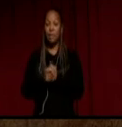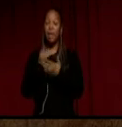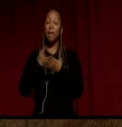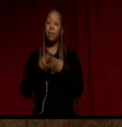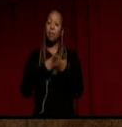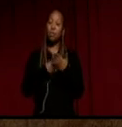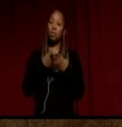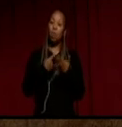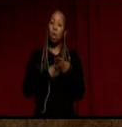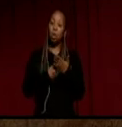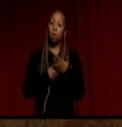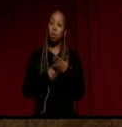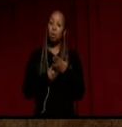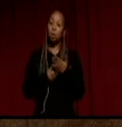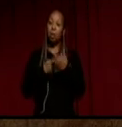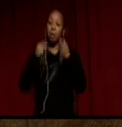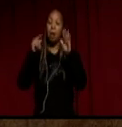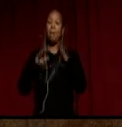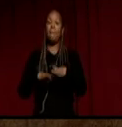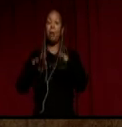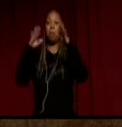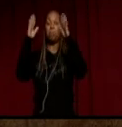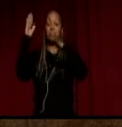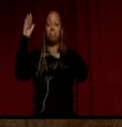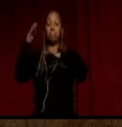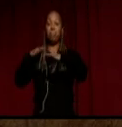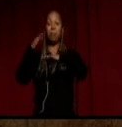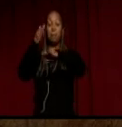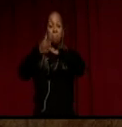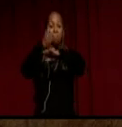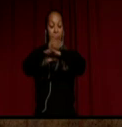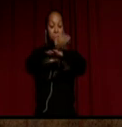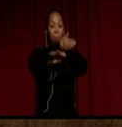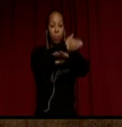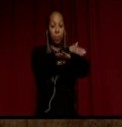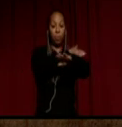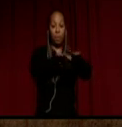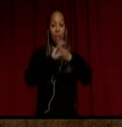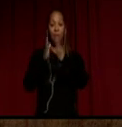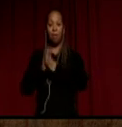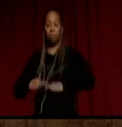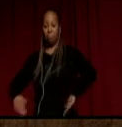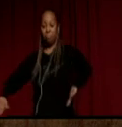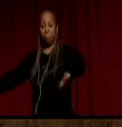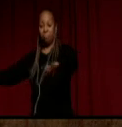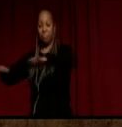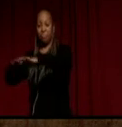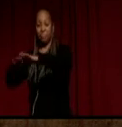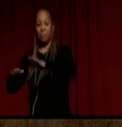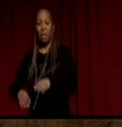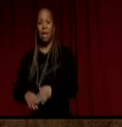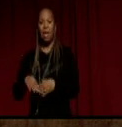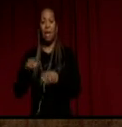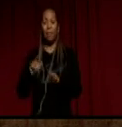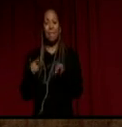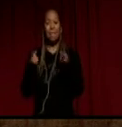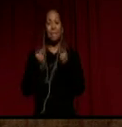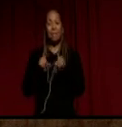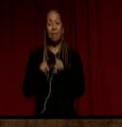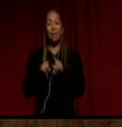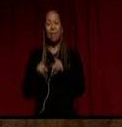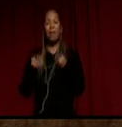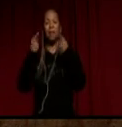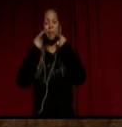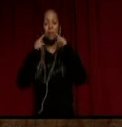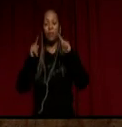about restructuring the infrastructure. We're coming out of this thing. We need to come out of this thing differently. You know, because every day we